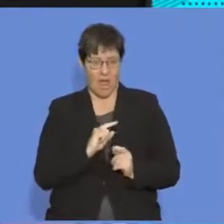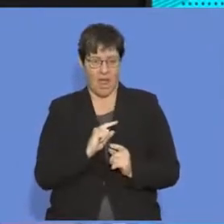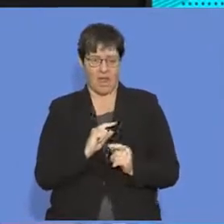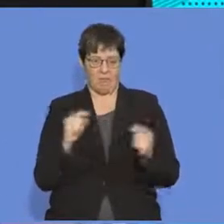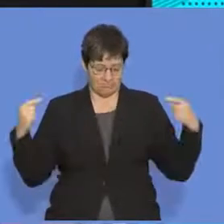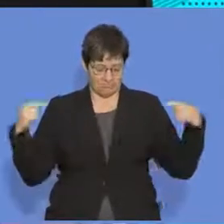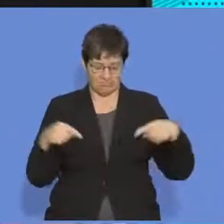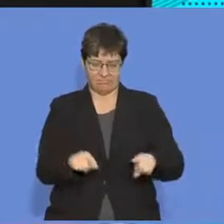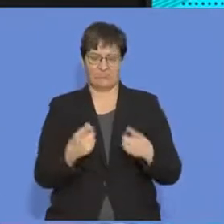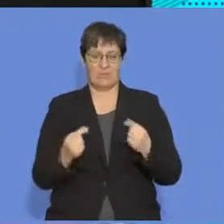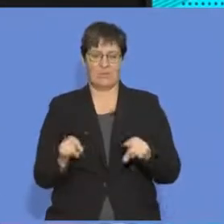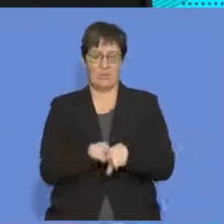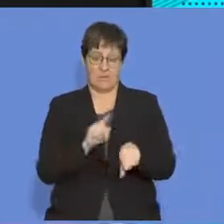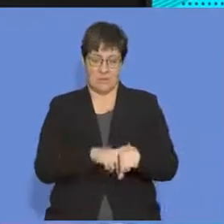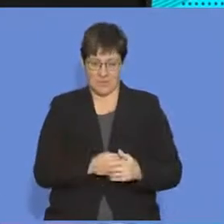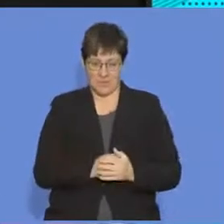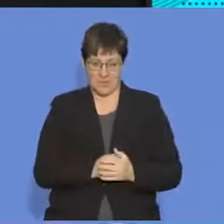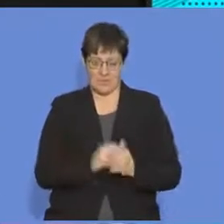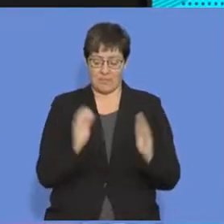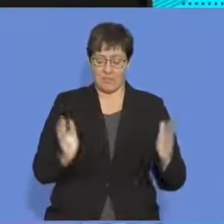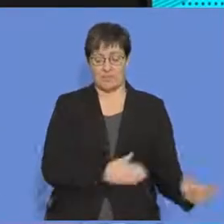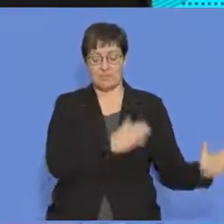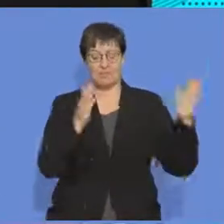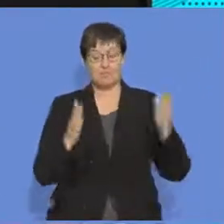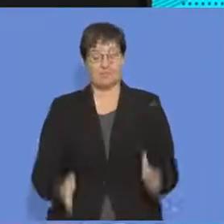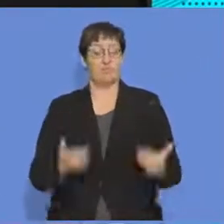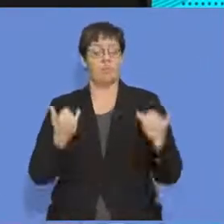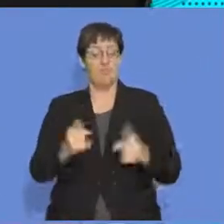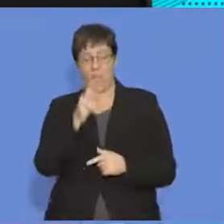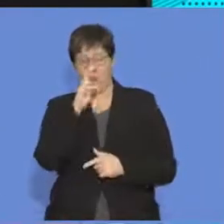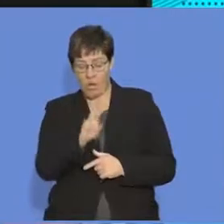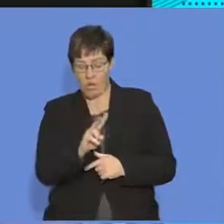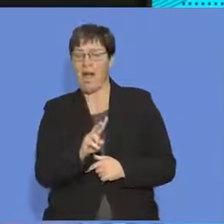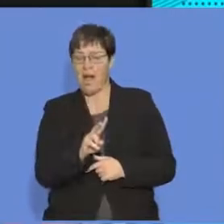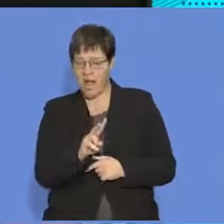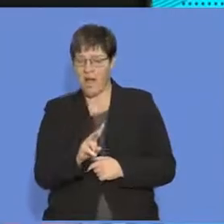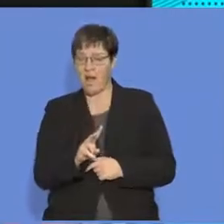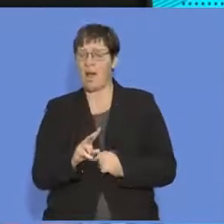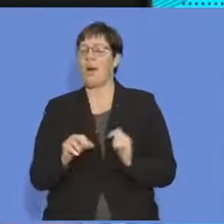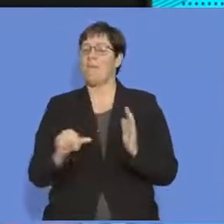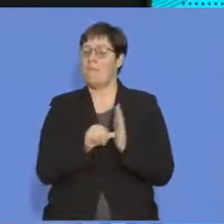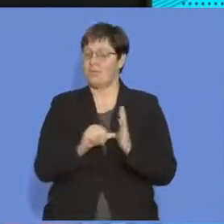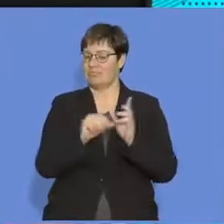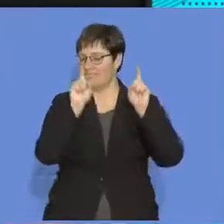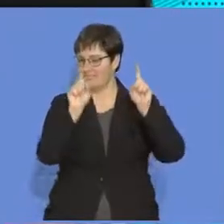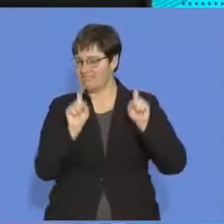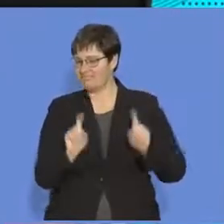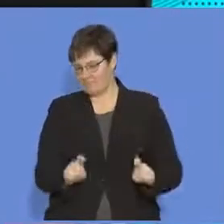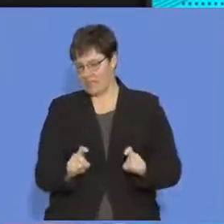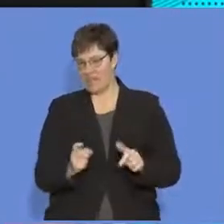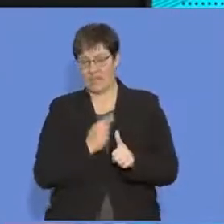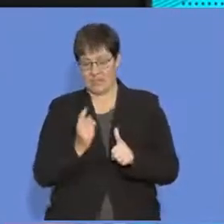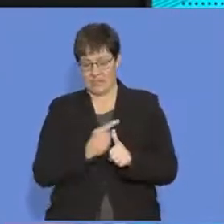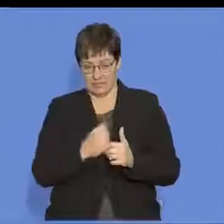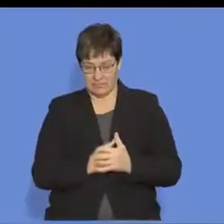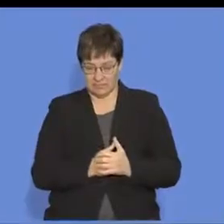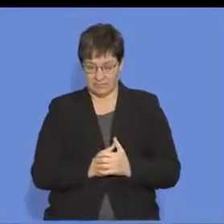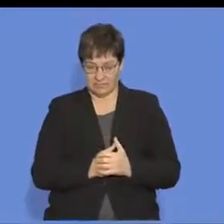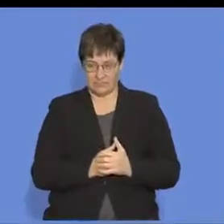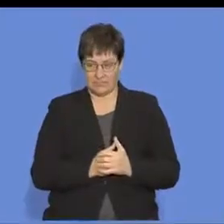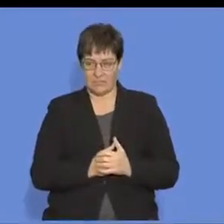Okay, fantastic. So what we're going to look at now is to go and look at the fundamental principle of counting. Okay, what does that look